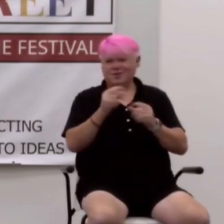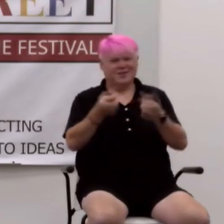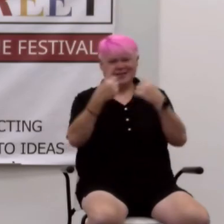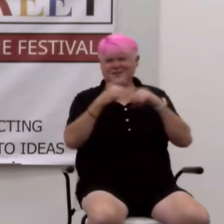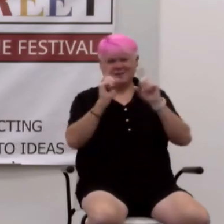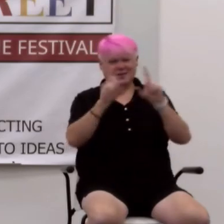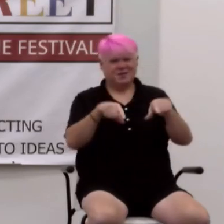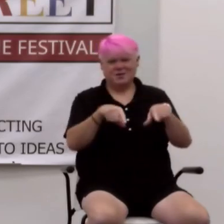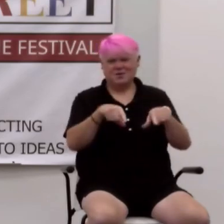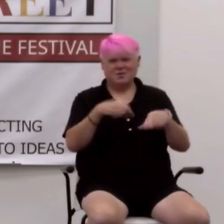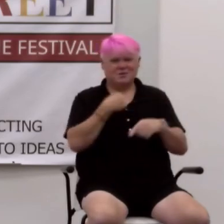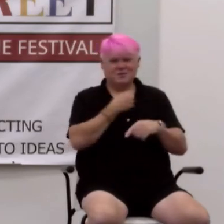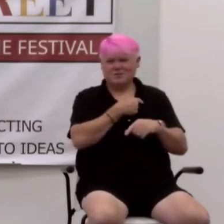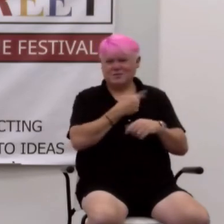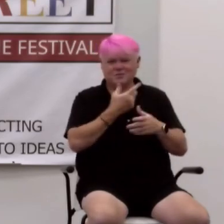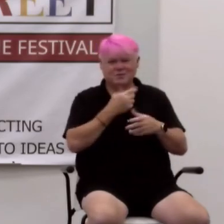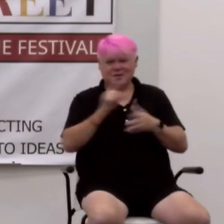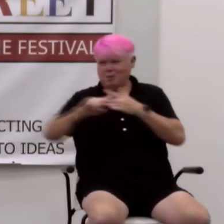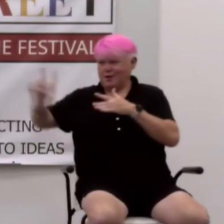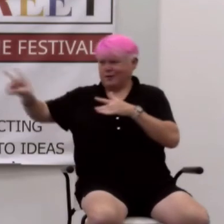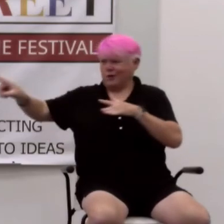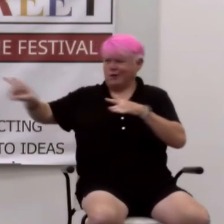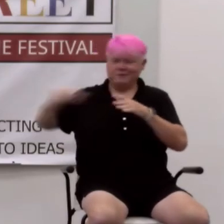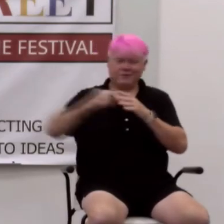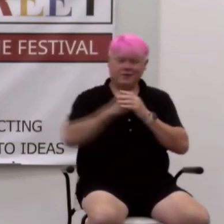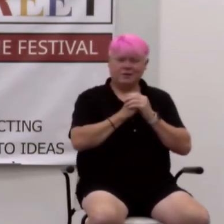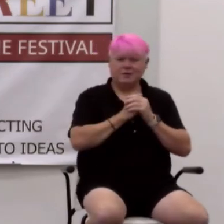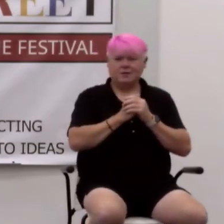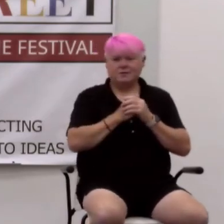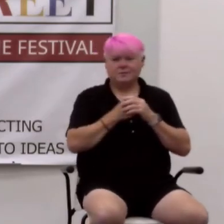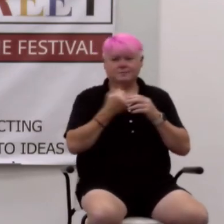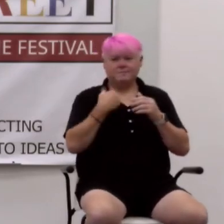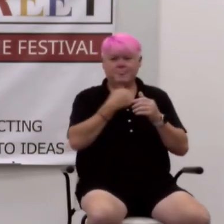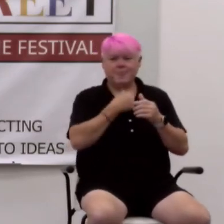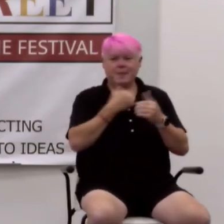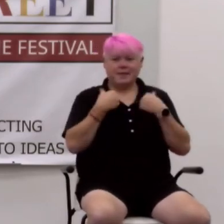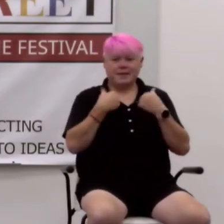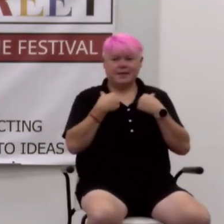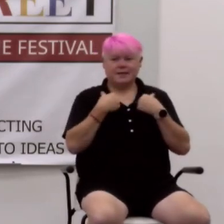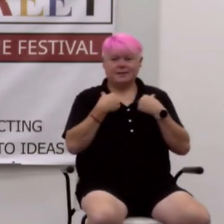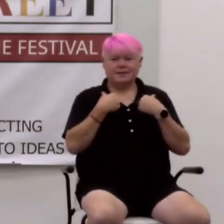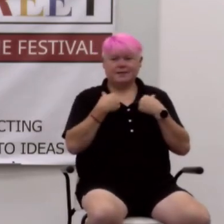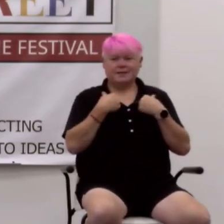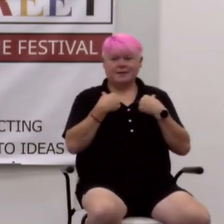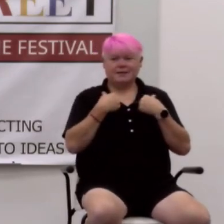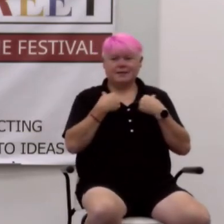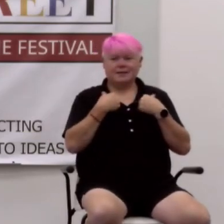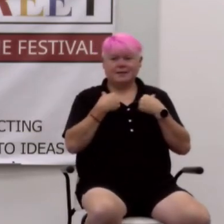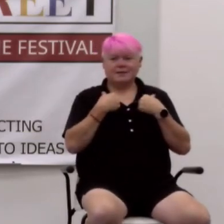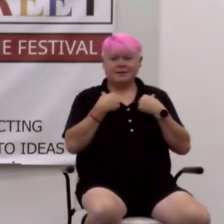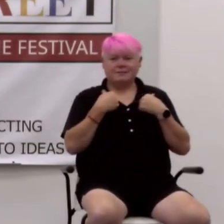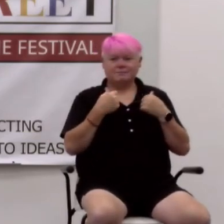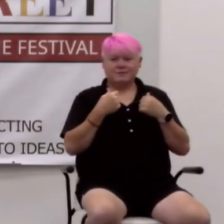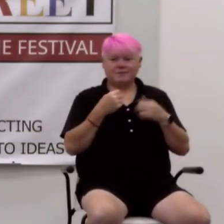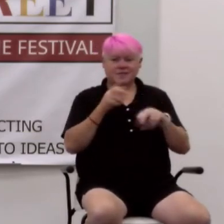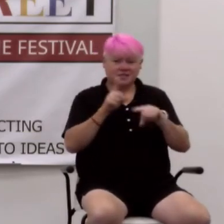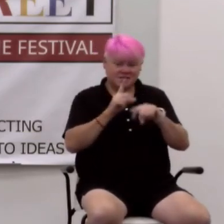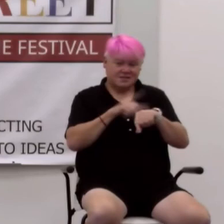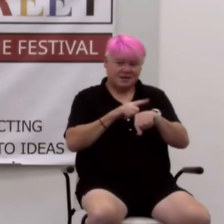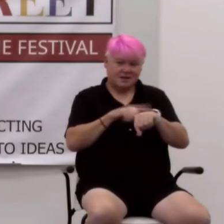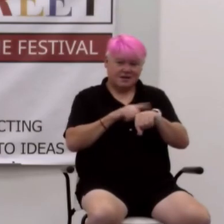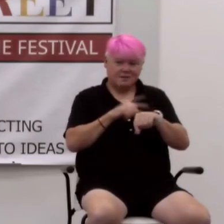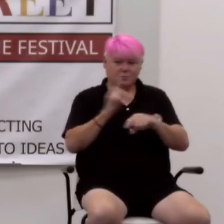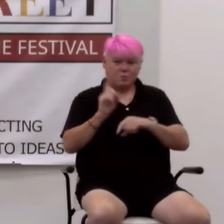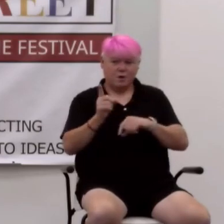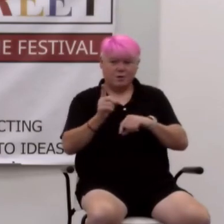We drift off. We have these patches of insanity where we just have to write